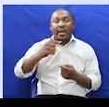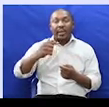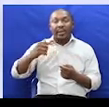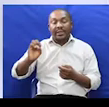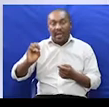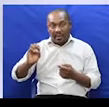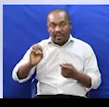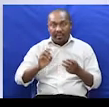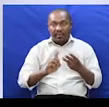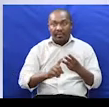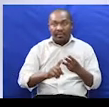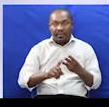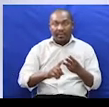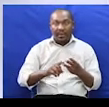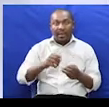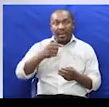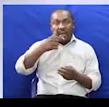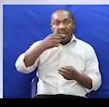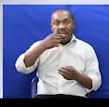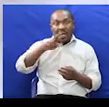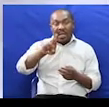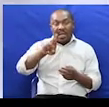We must have a retort stand.